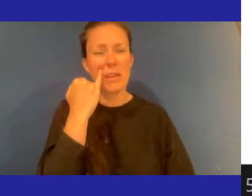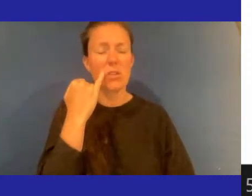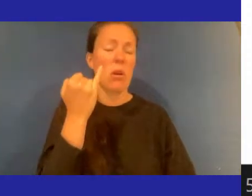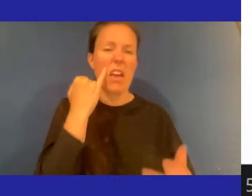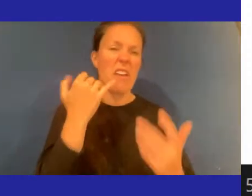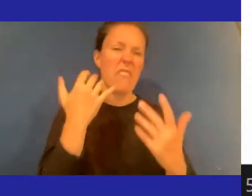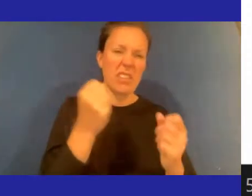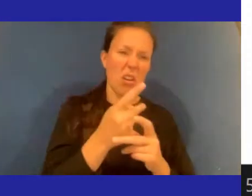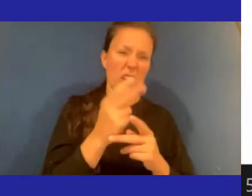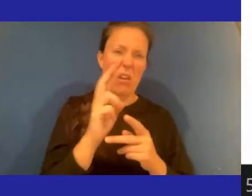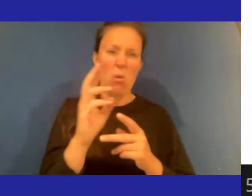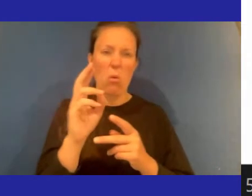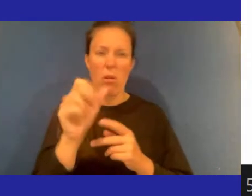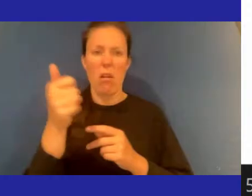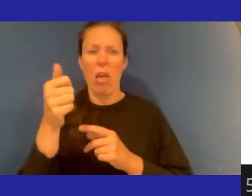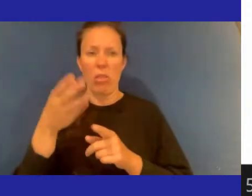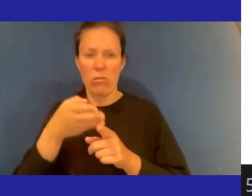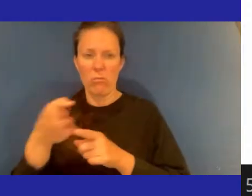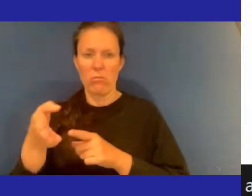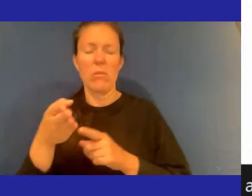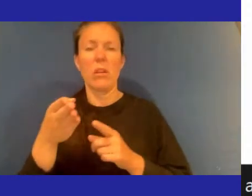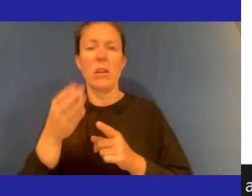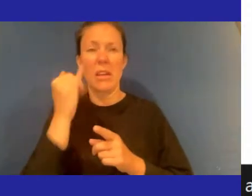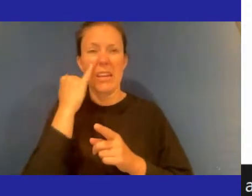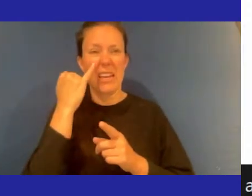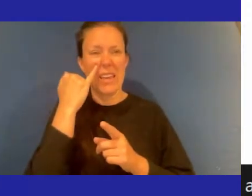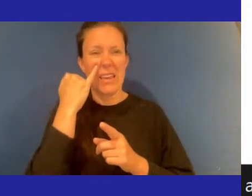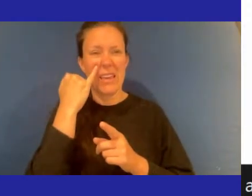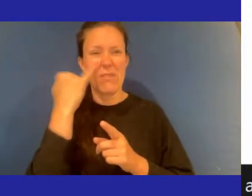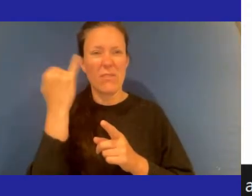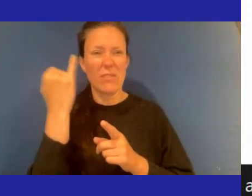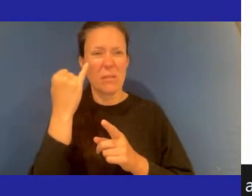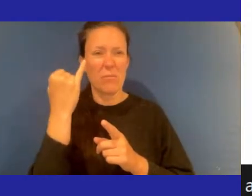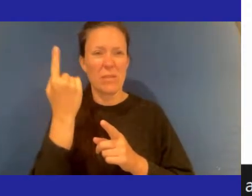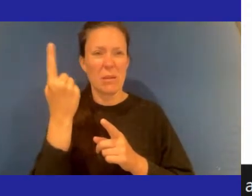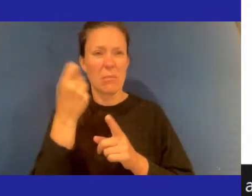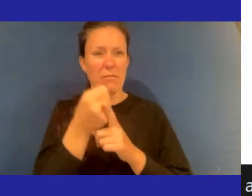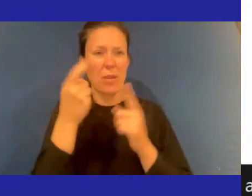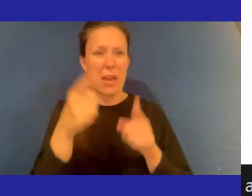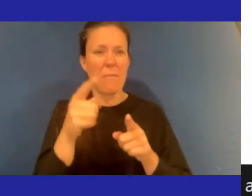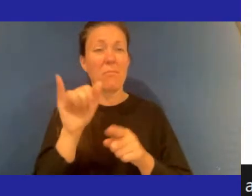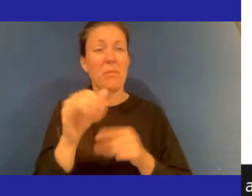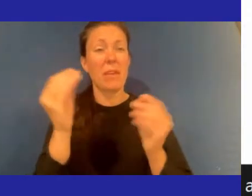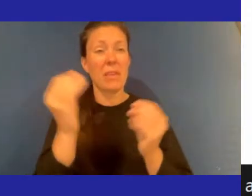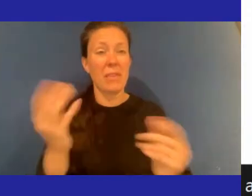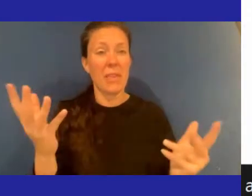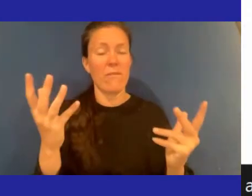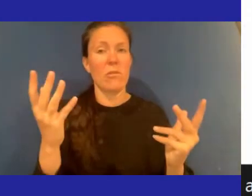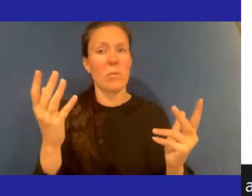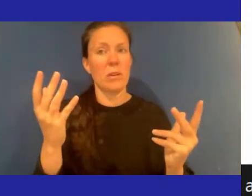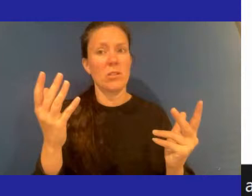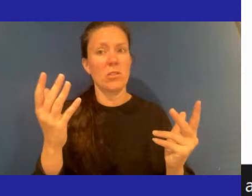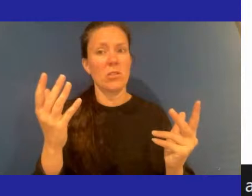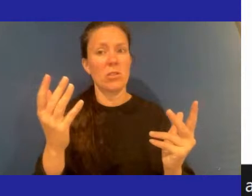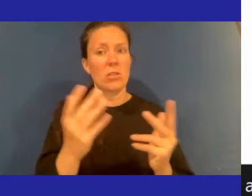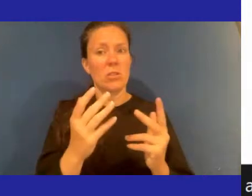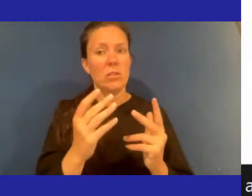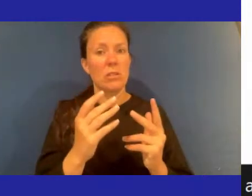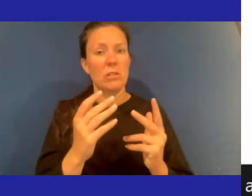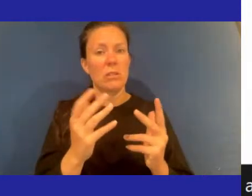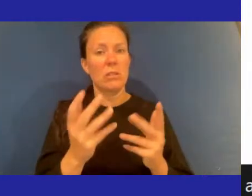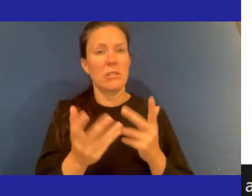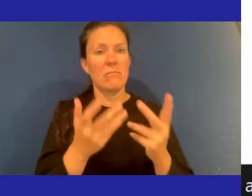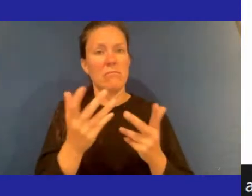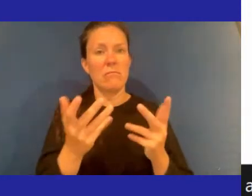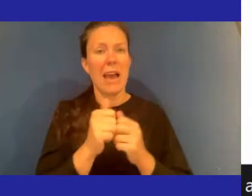non-healthcare related, how do you take that information and then use it to learn or say, hey,